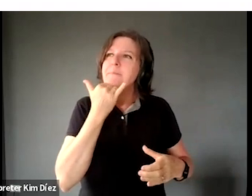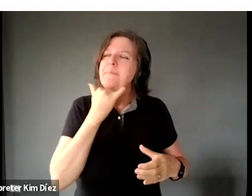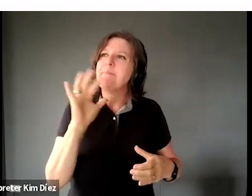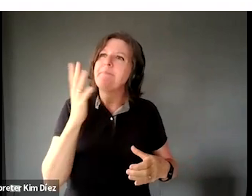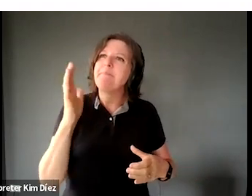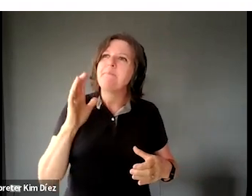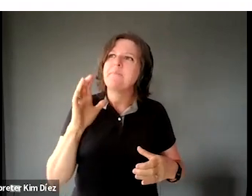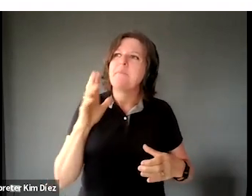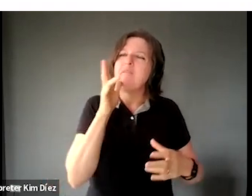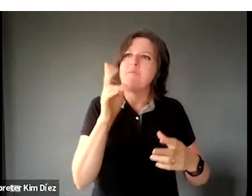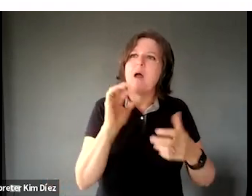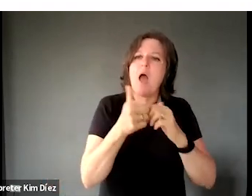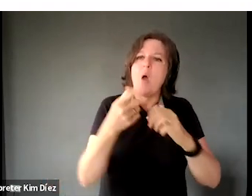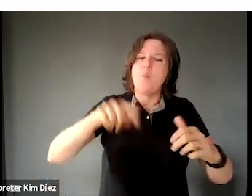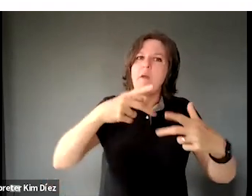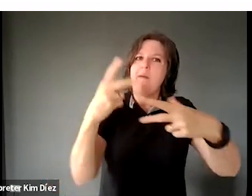use,